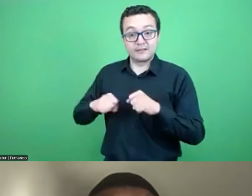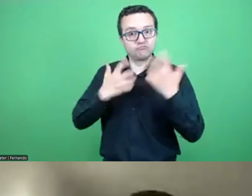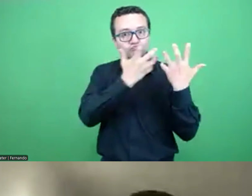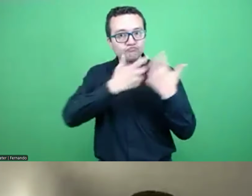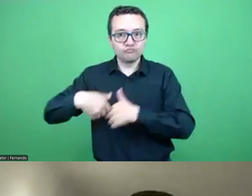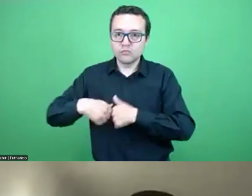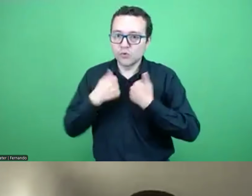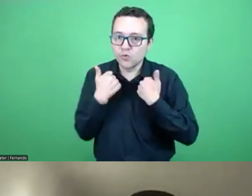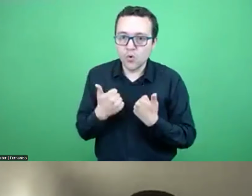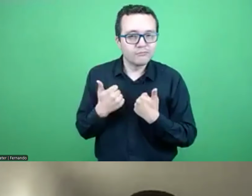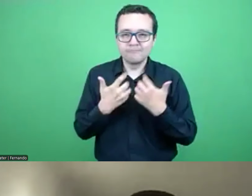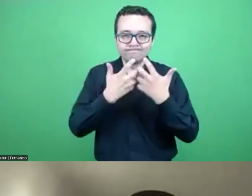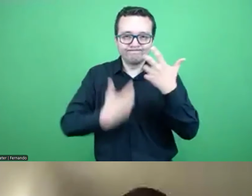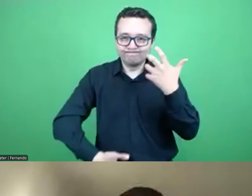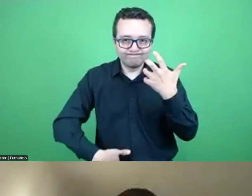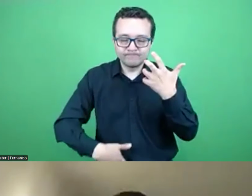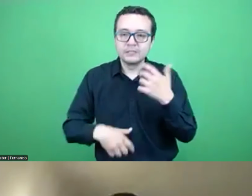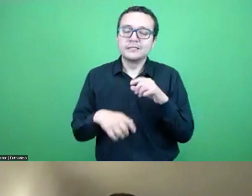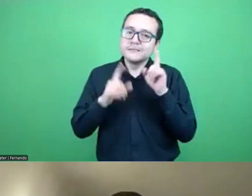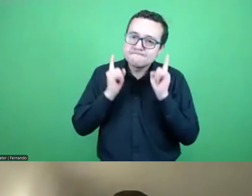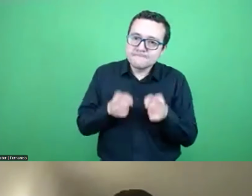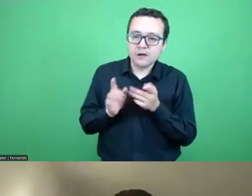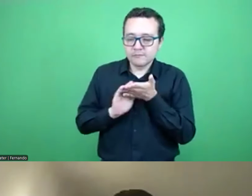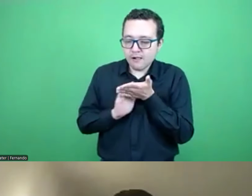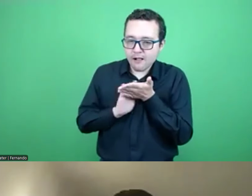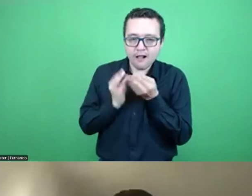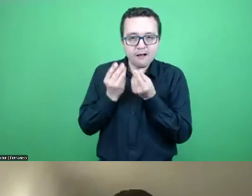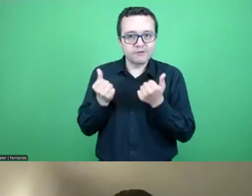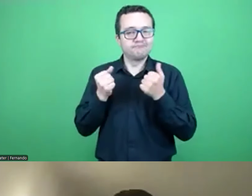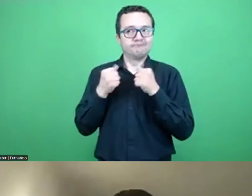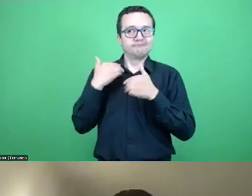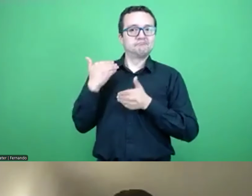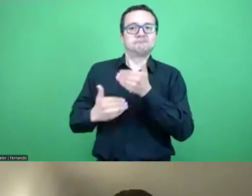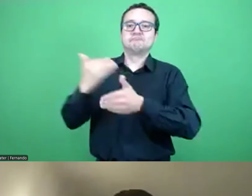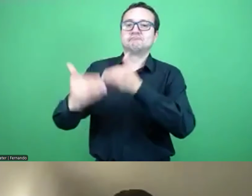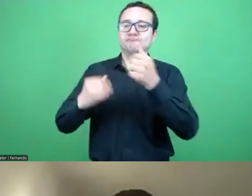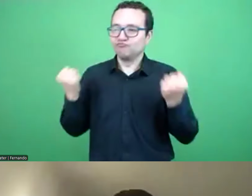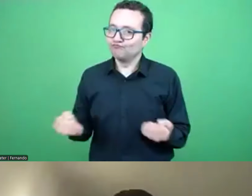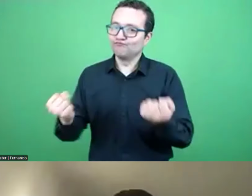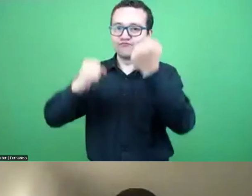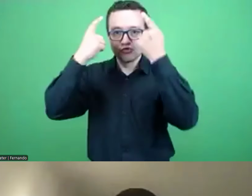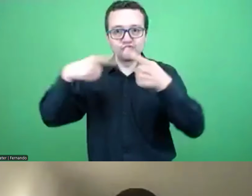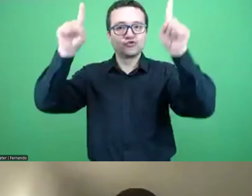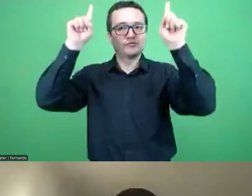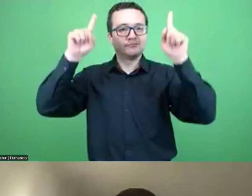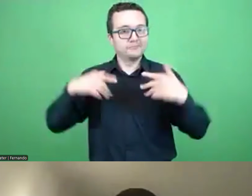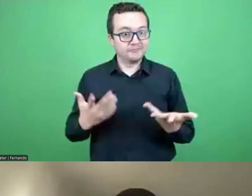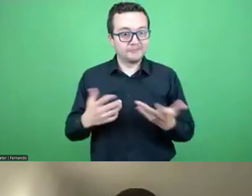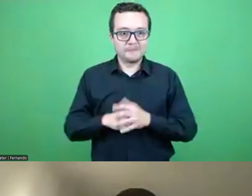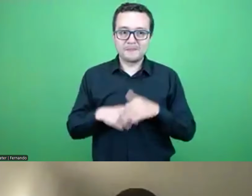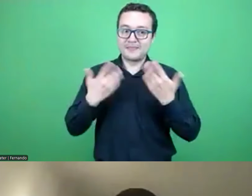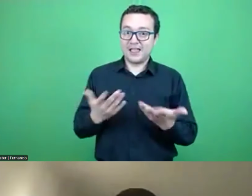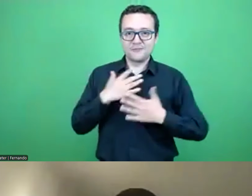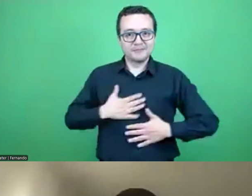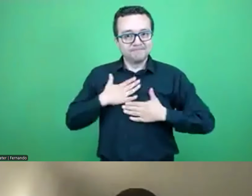what we've done in the past. So with that, I'm really excited to introduce our next speaker of the day, Antonio, who